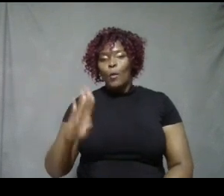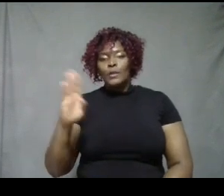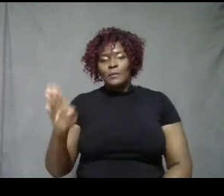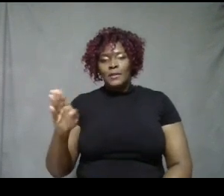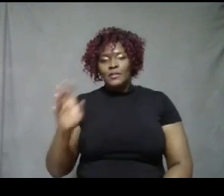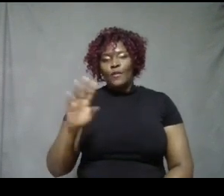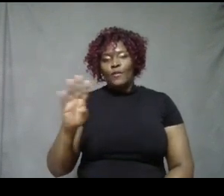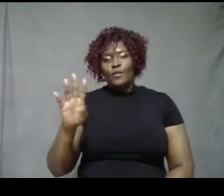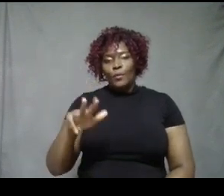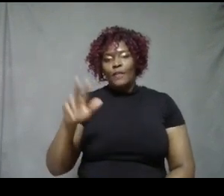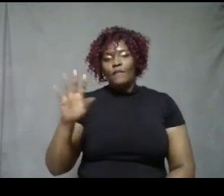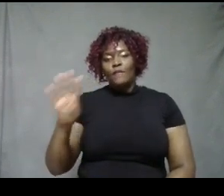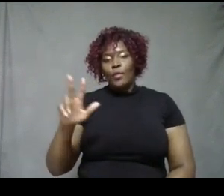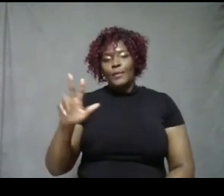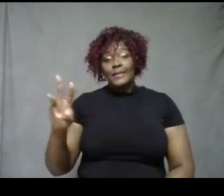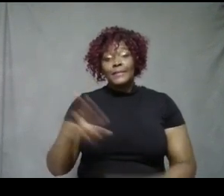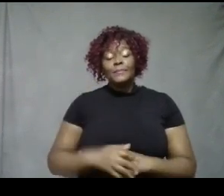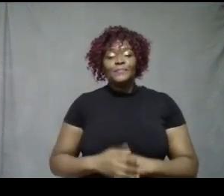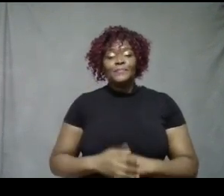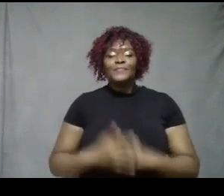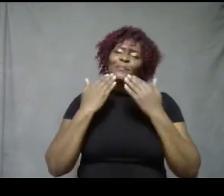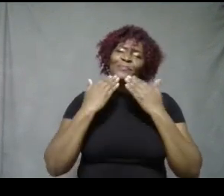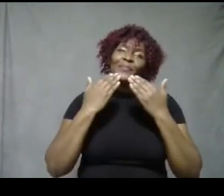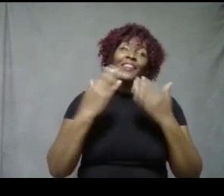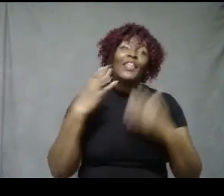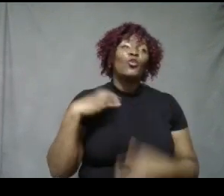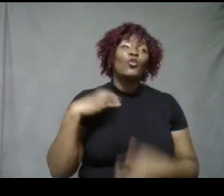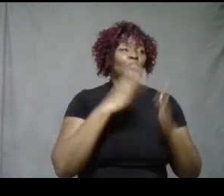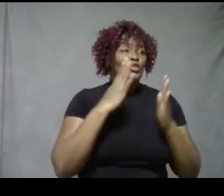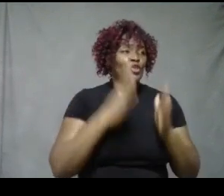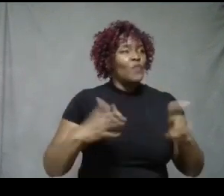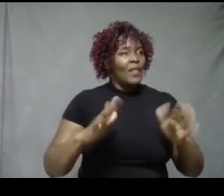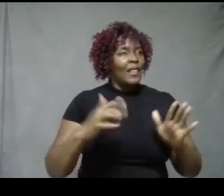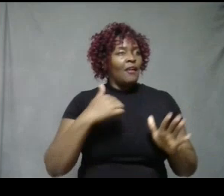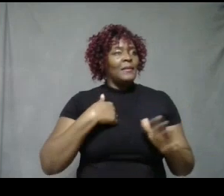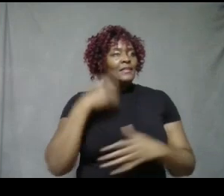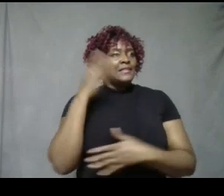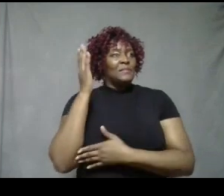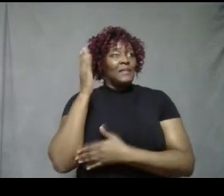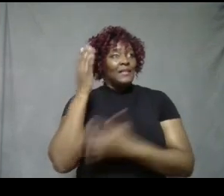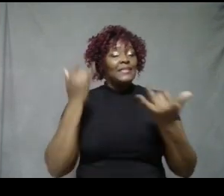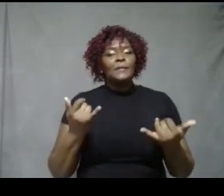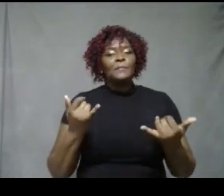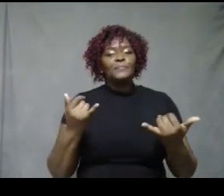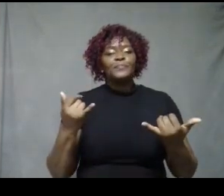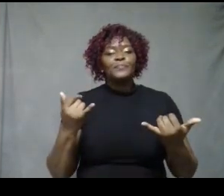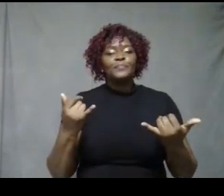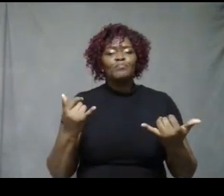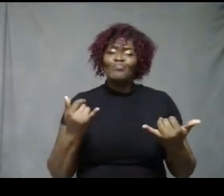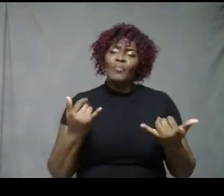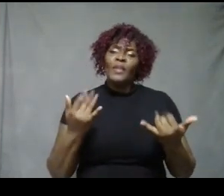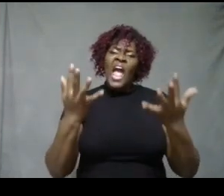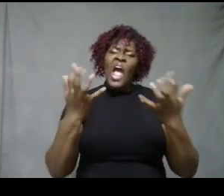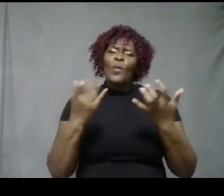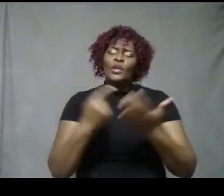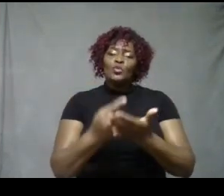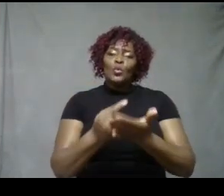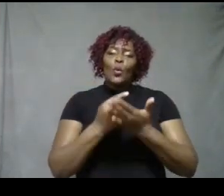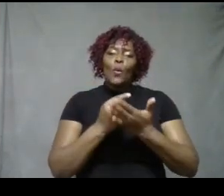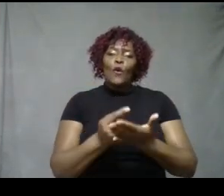33436. So first of all, thank you, commissioners, for letting me speak this evening. And I just wanted to go over